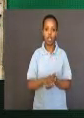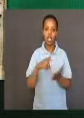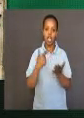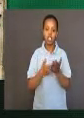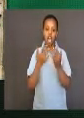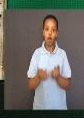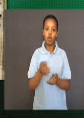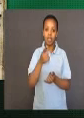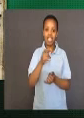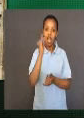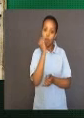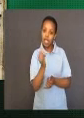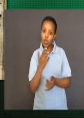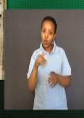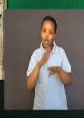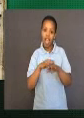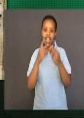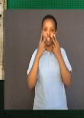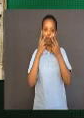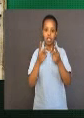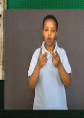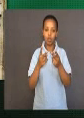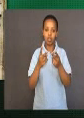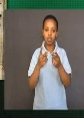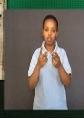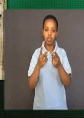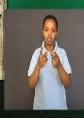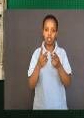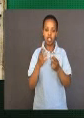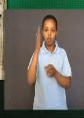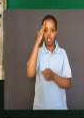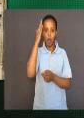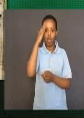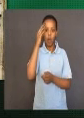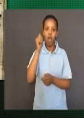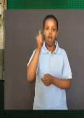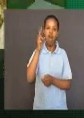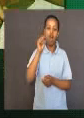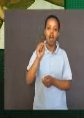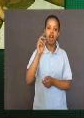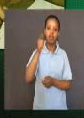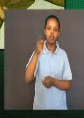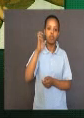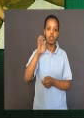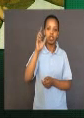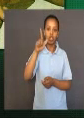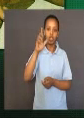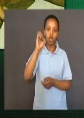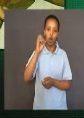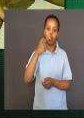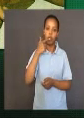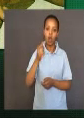image of the famous painting by Michelangelo, Many people